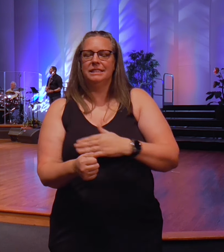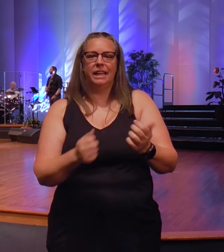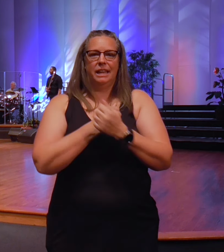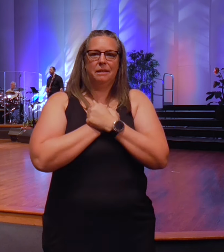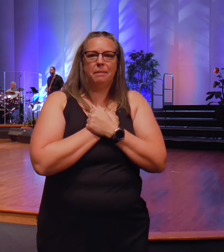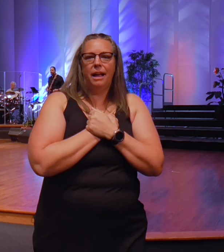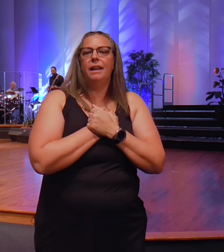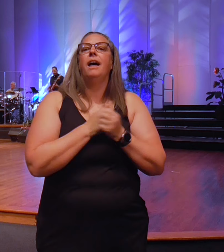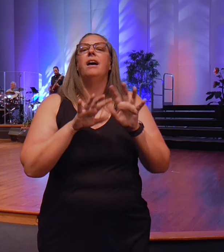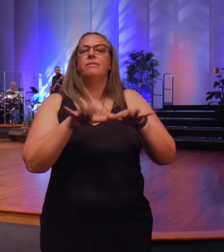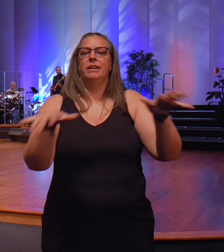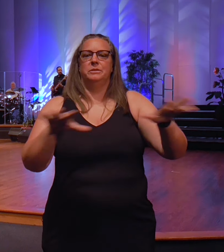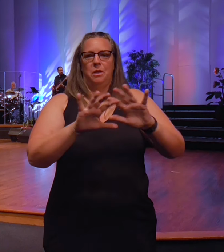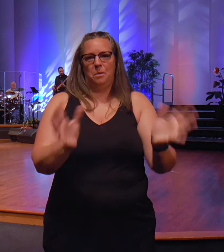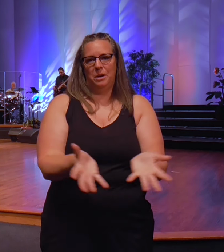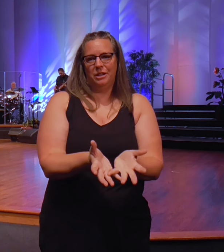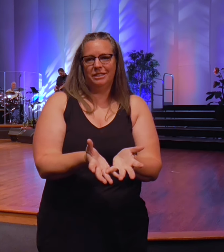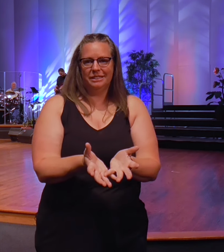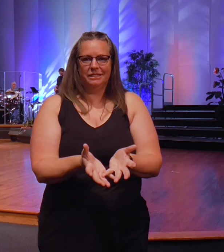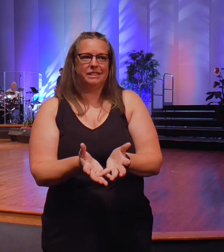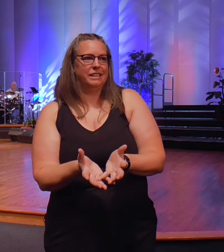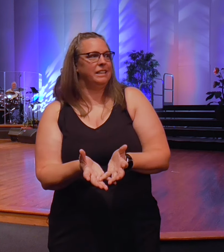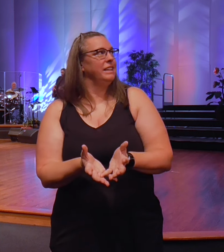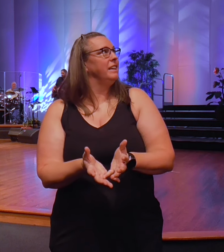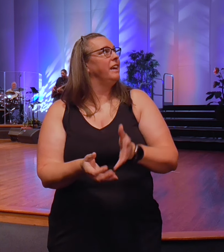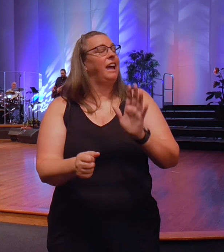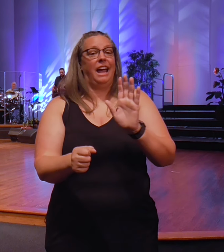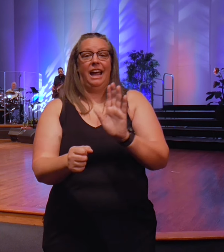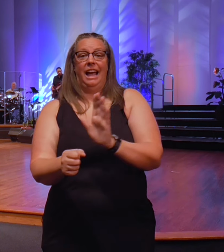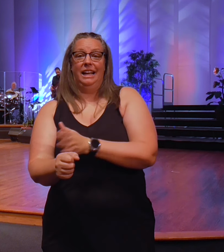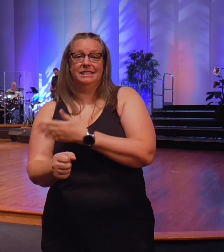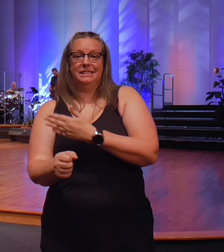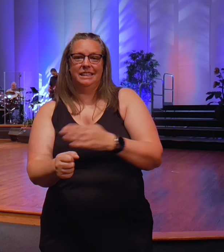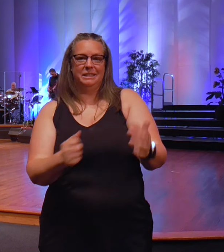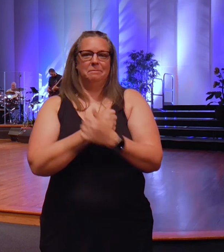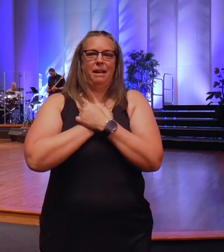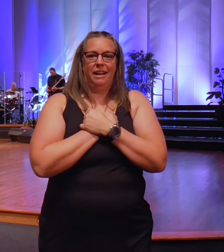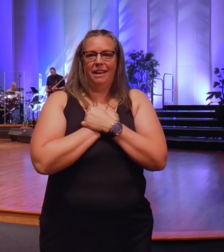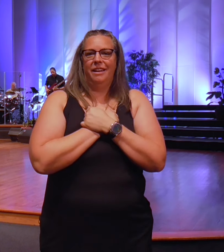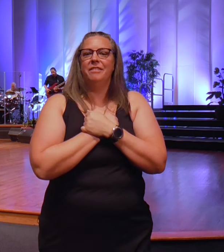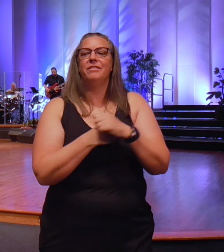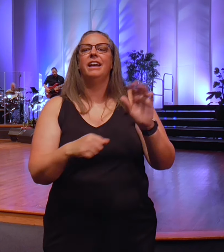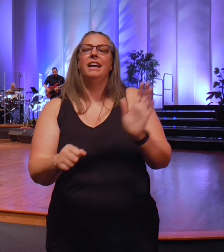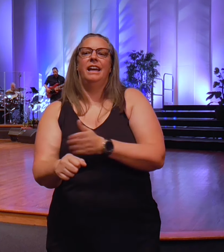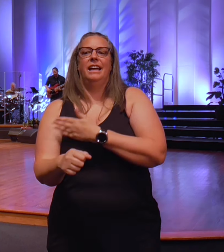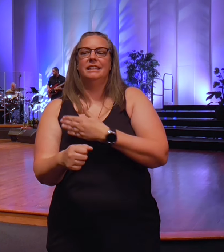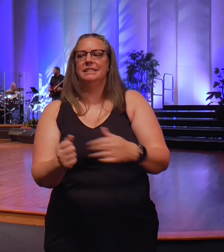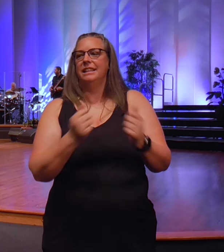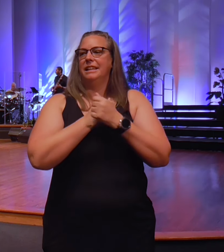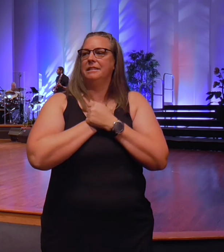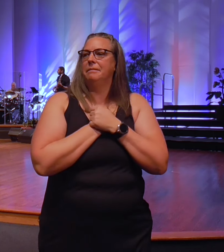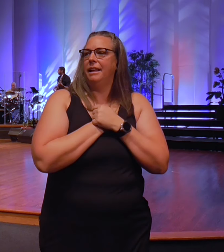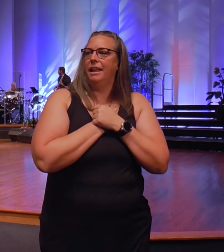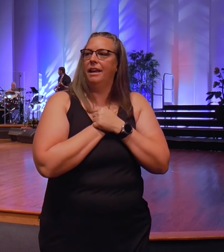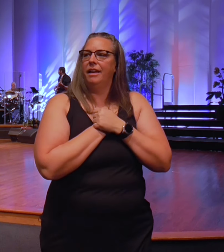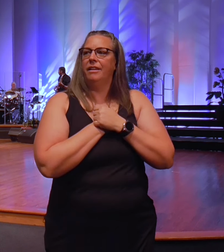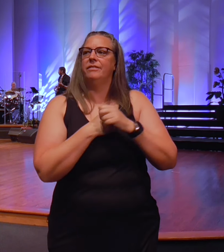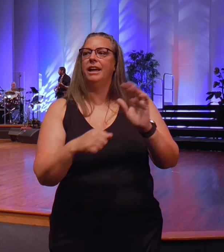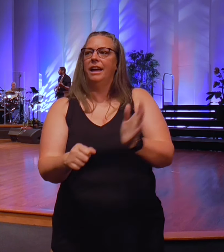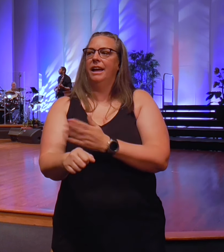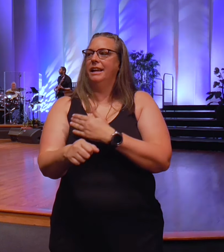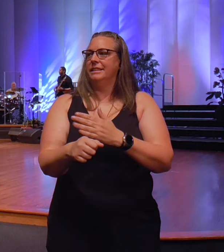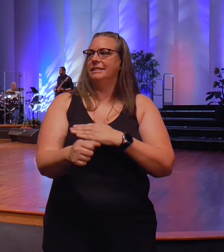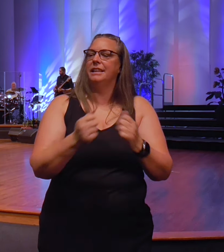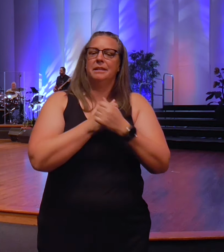I sing my love into the world, yeah, yeah. I sing my love. I sing my